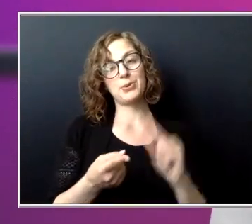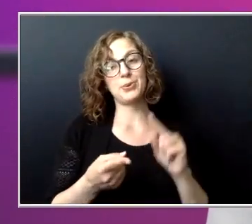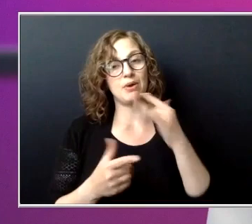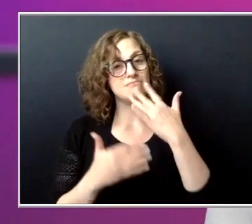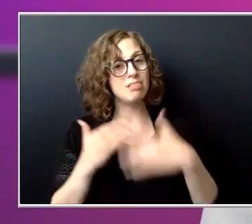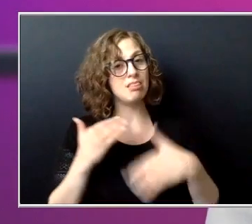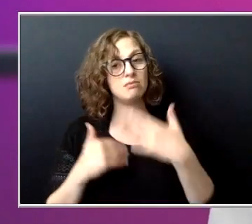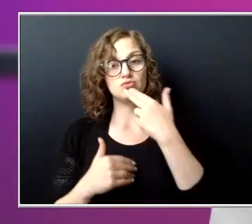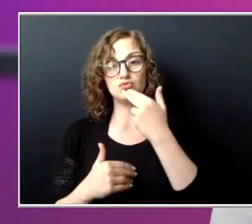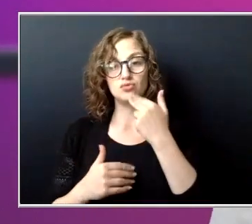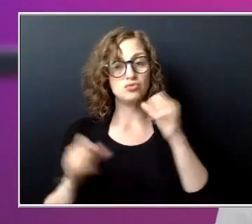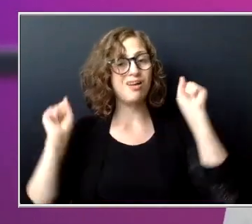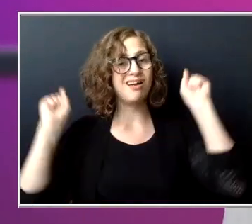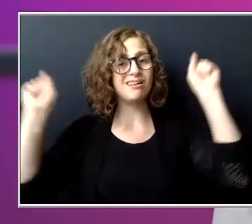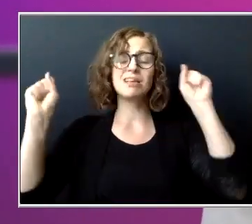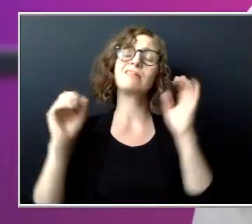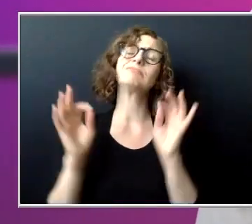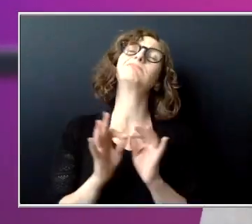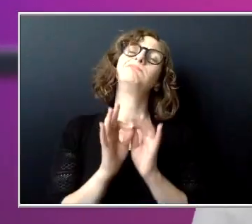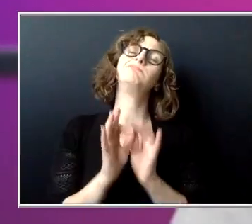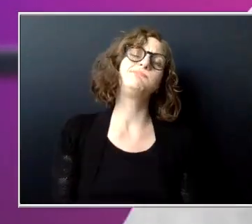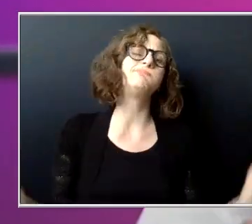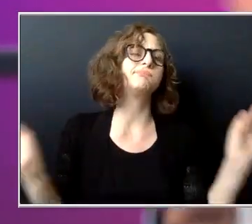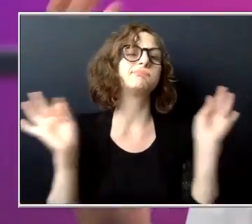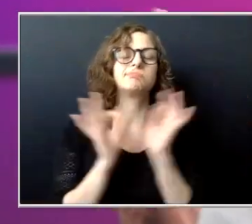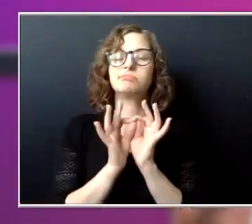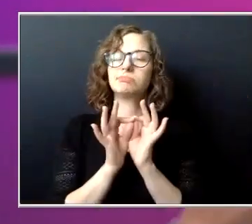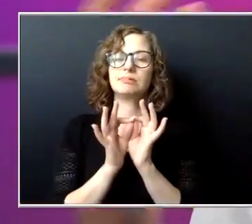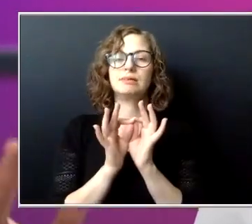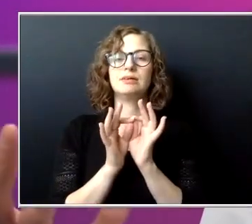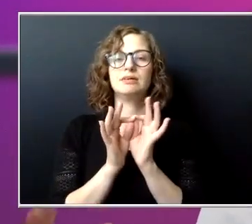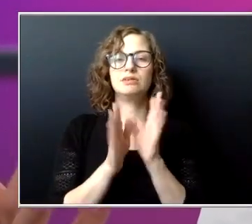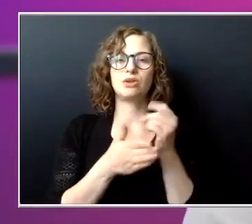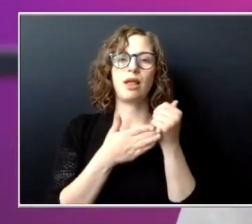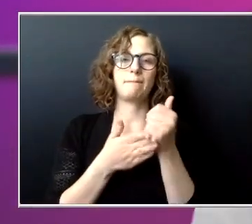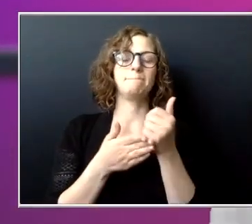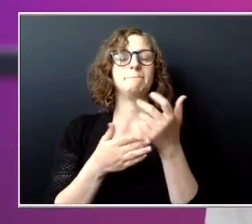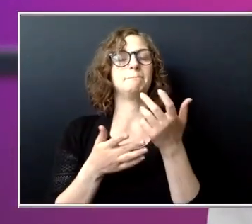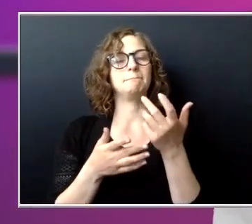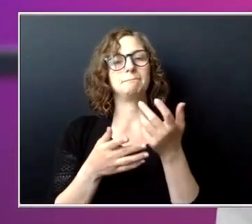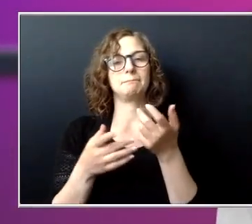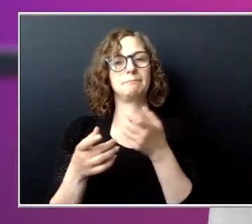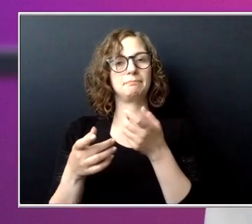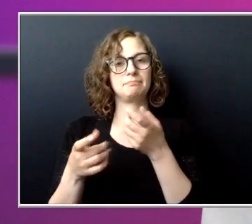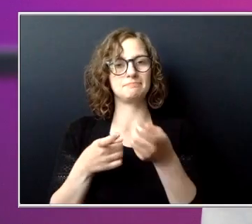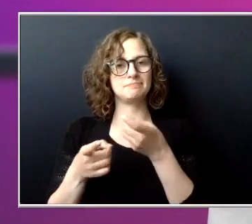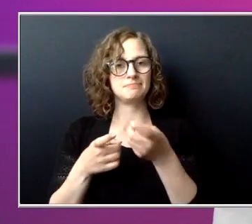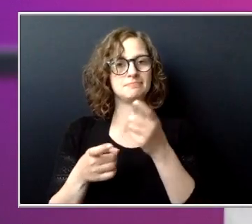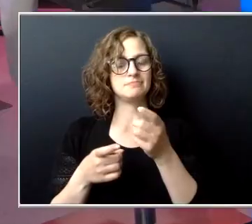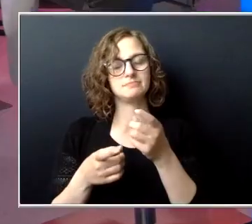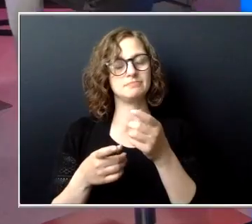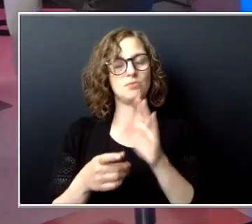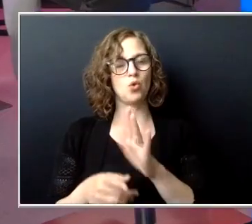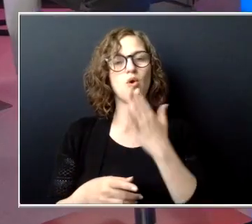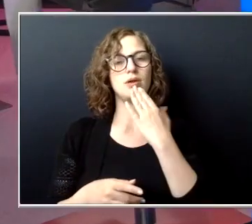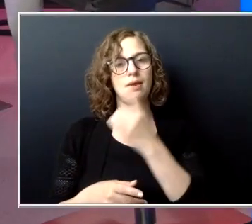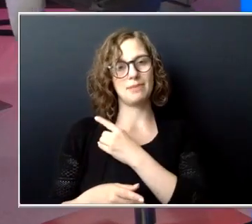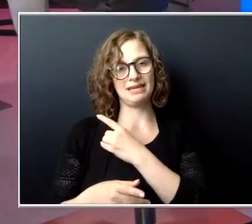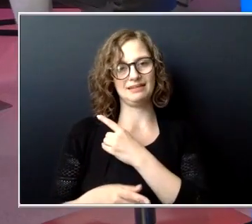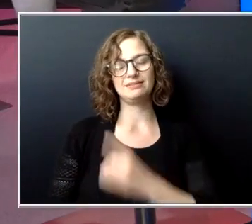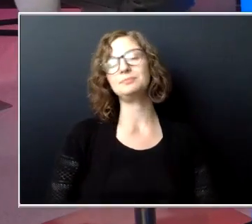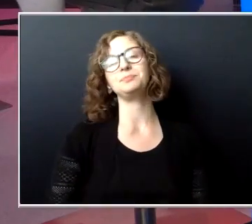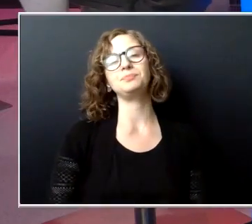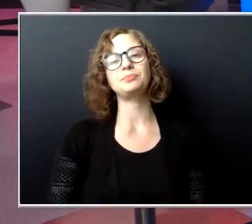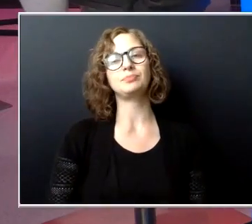is really critical as a component of a holistic approach to taking care of your diabetes. Okay, we have one